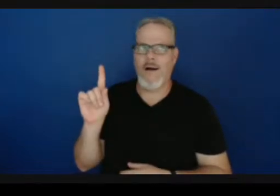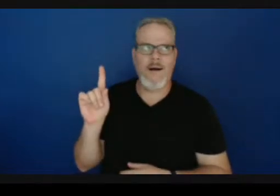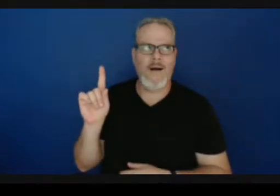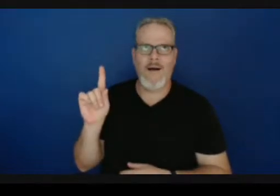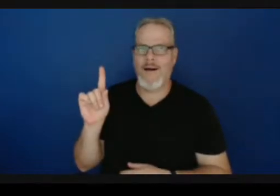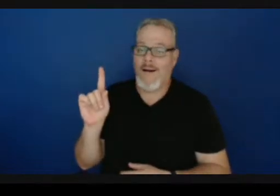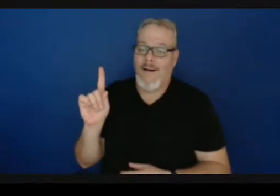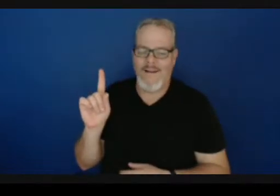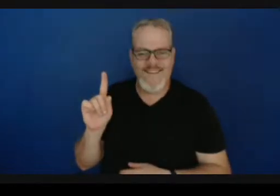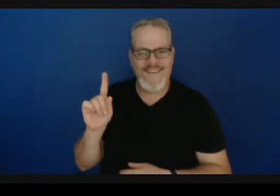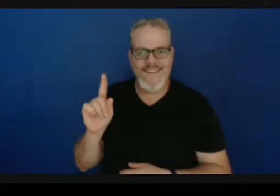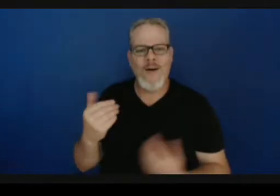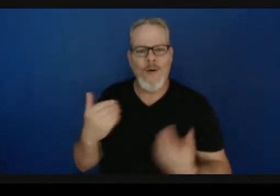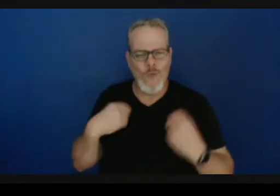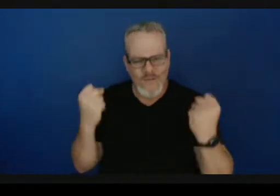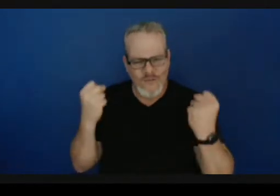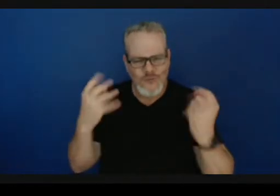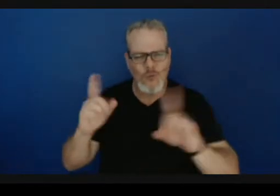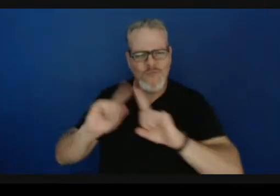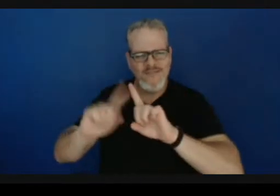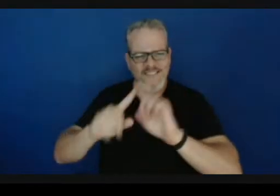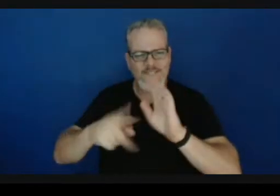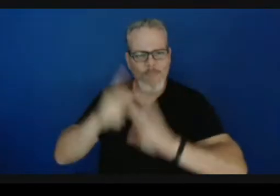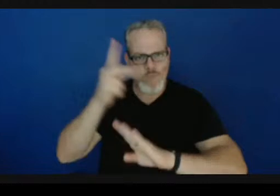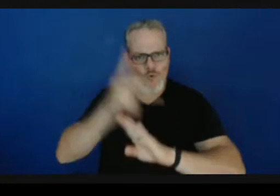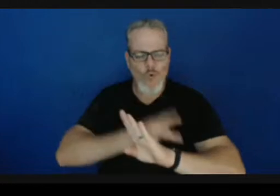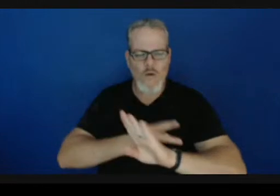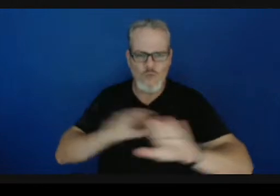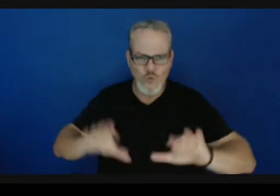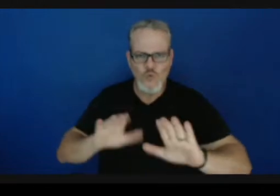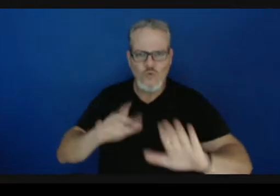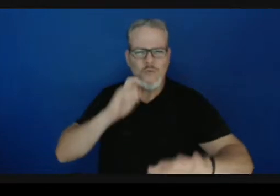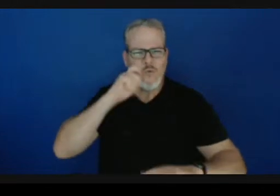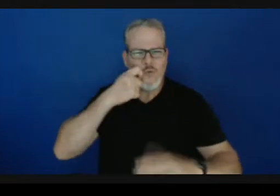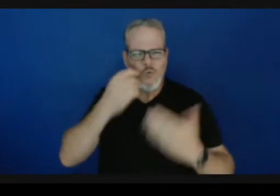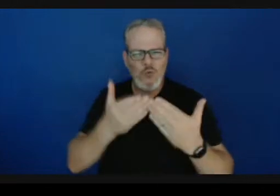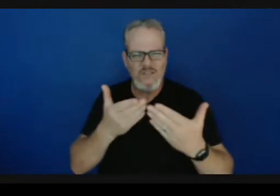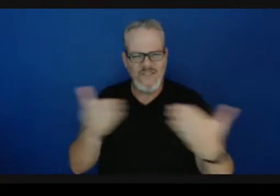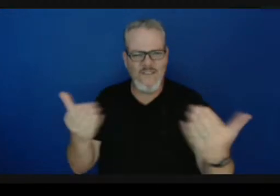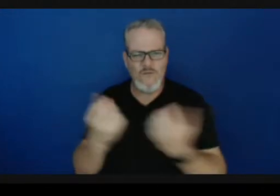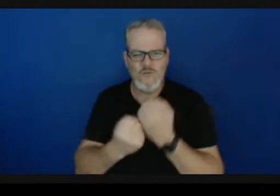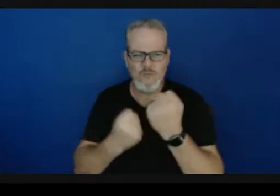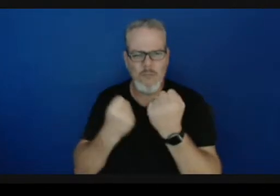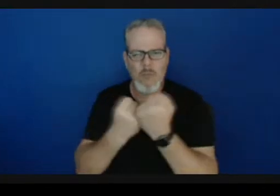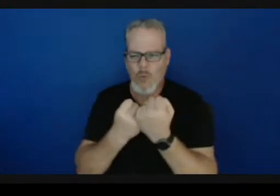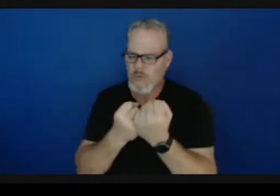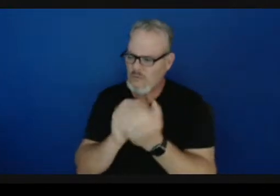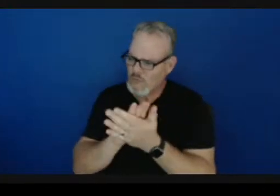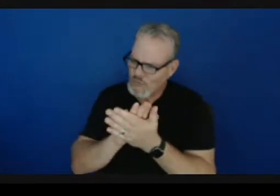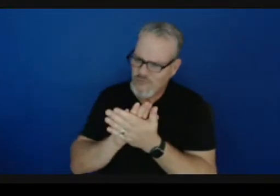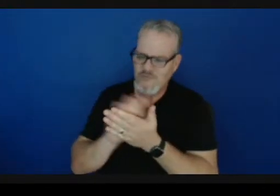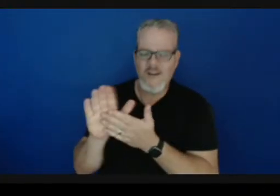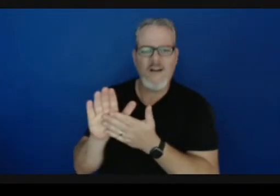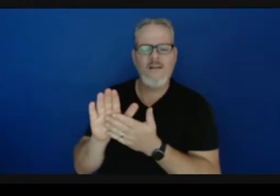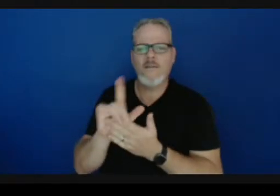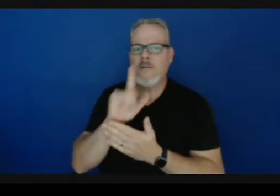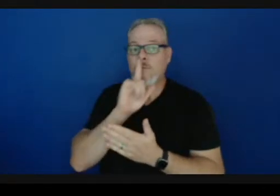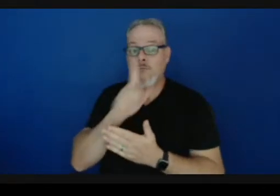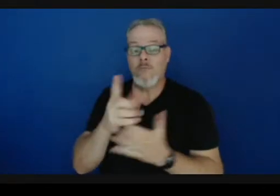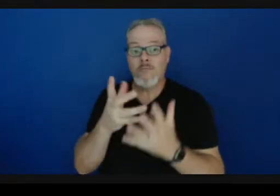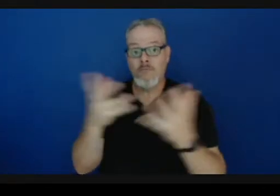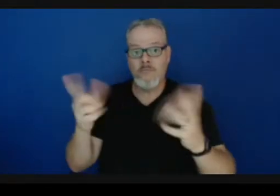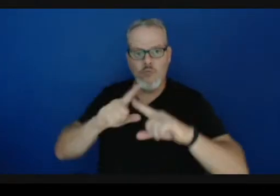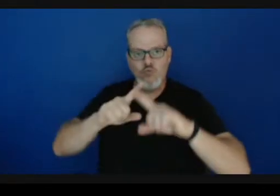different programs and get to do some of the cool stuff that the support. And we really rely mostly on the